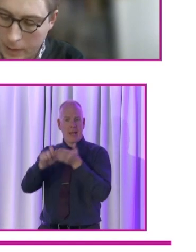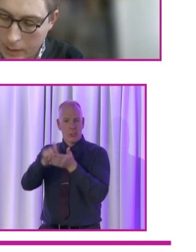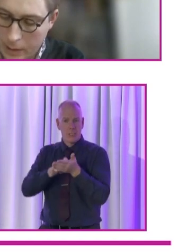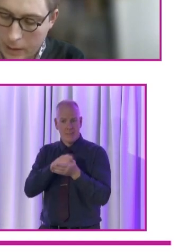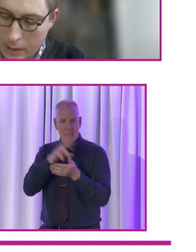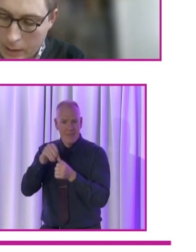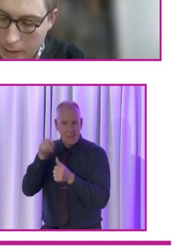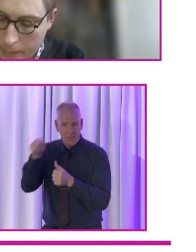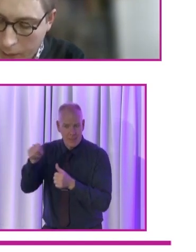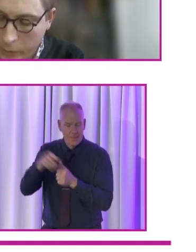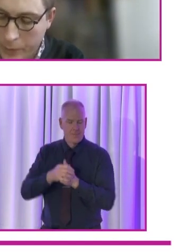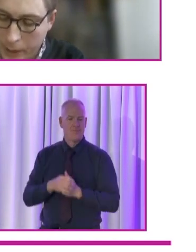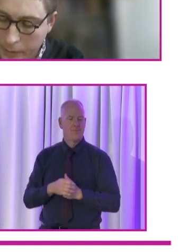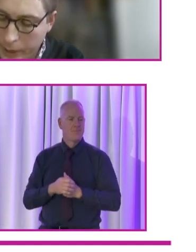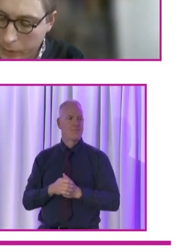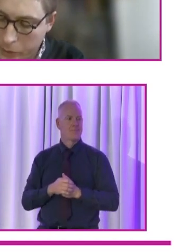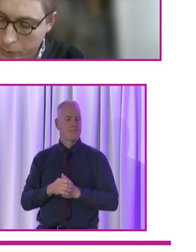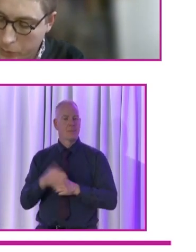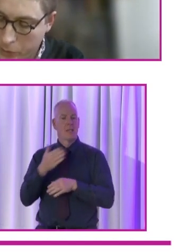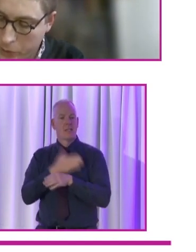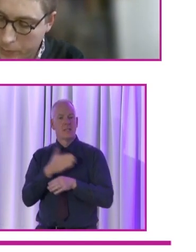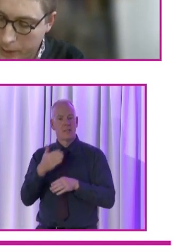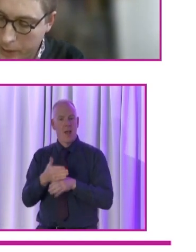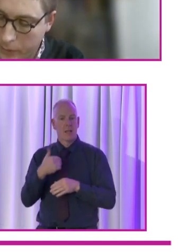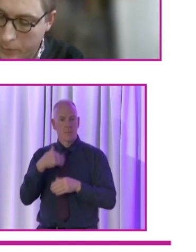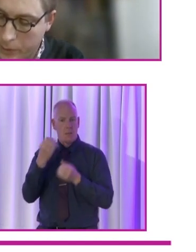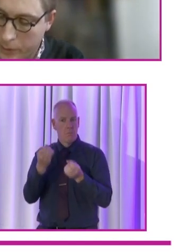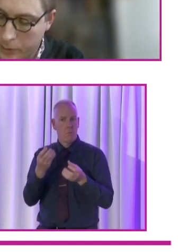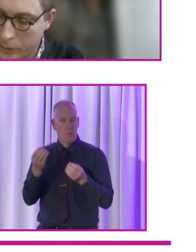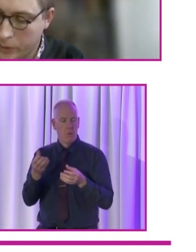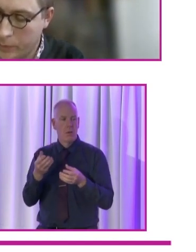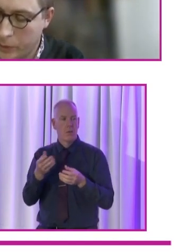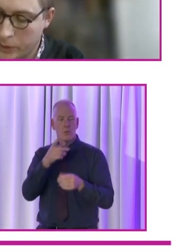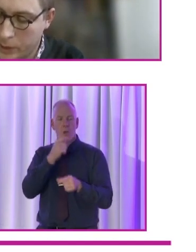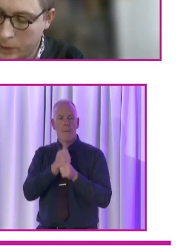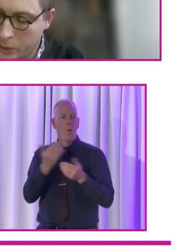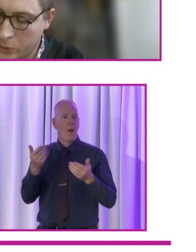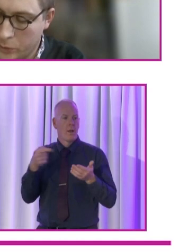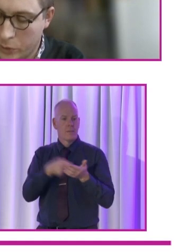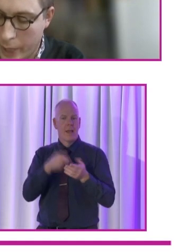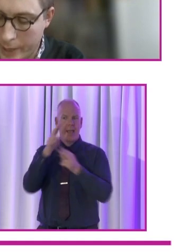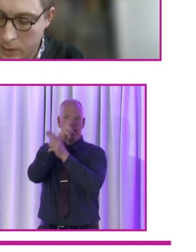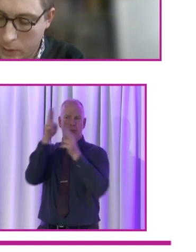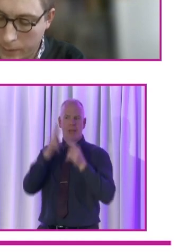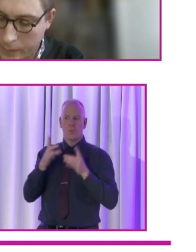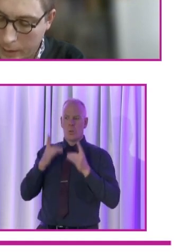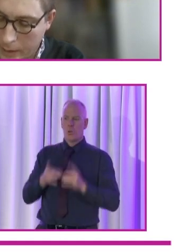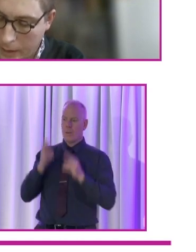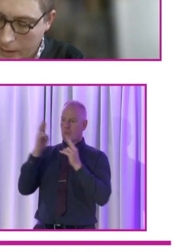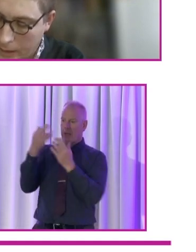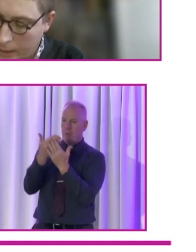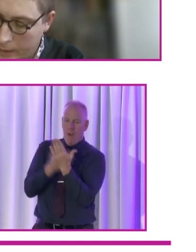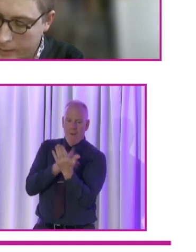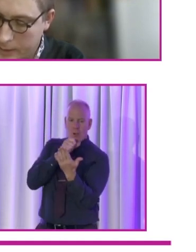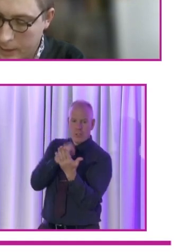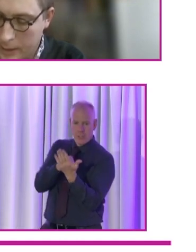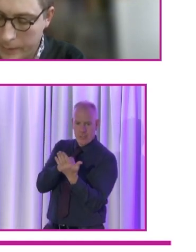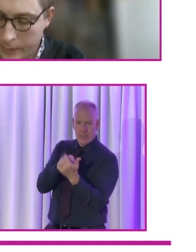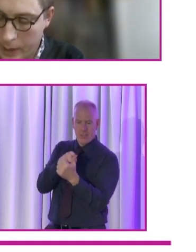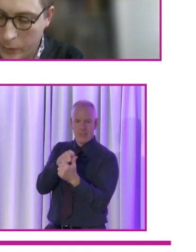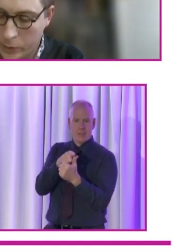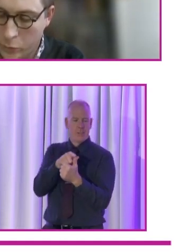particular. I will begin my contribution by talking about international human rights law,